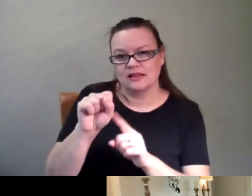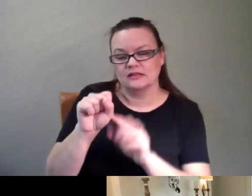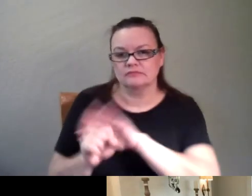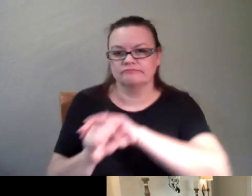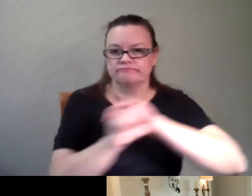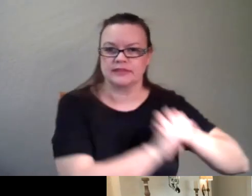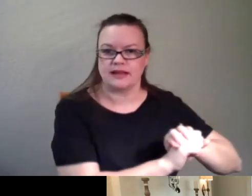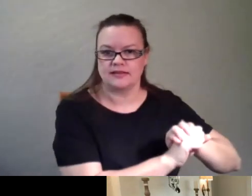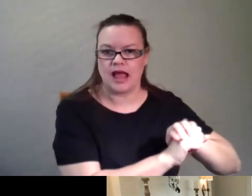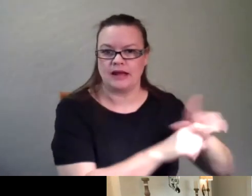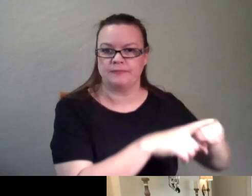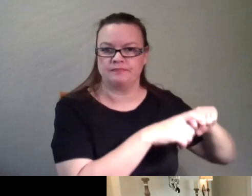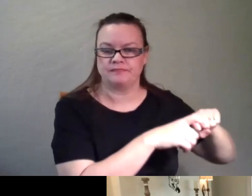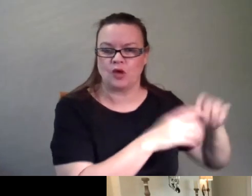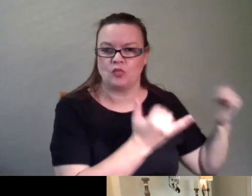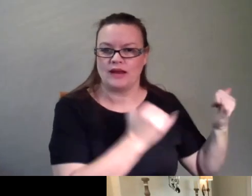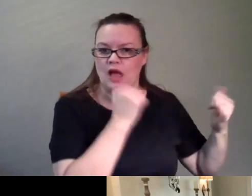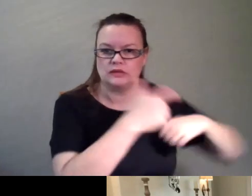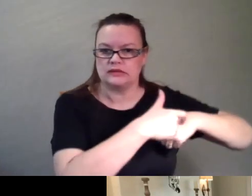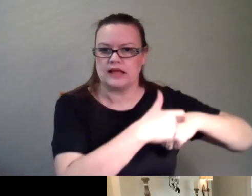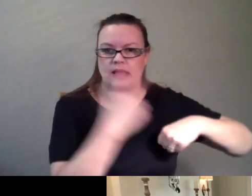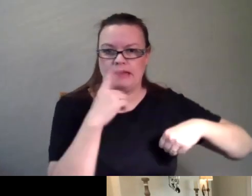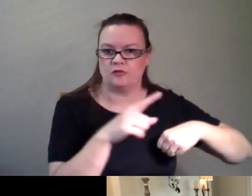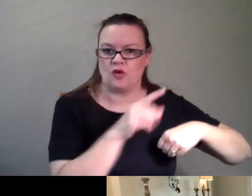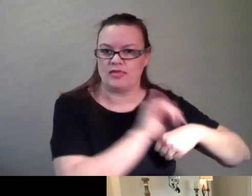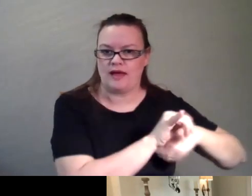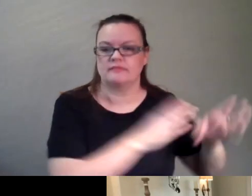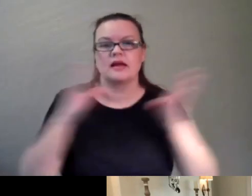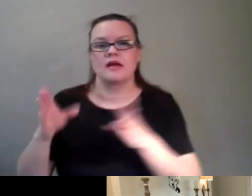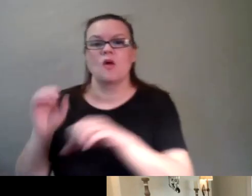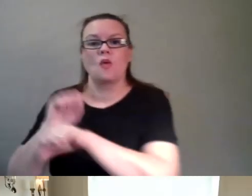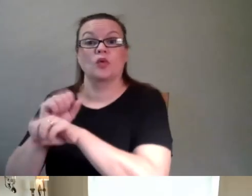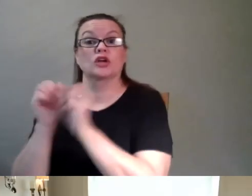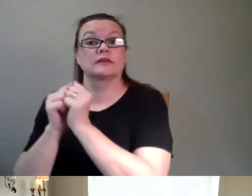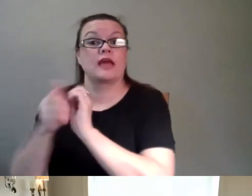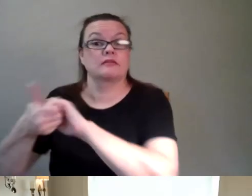no longer the time for those politics and time for real solutions.